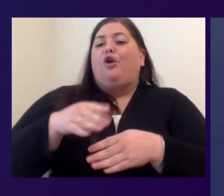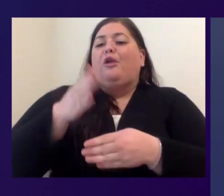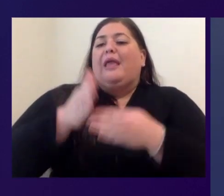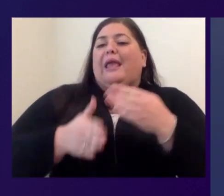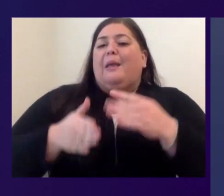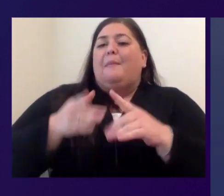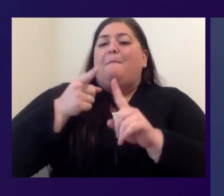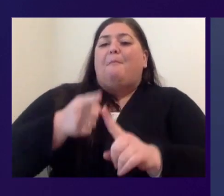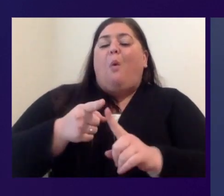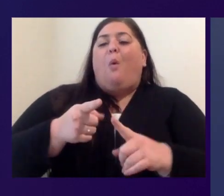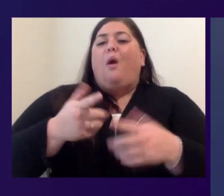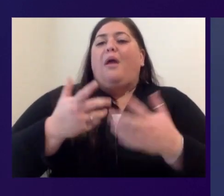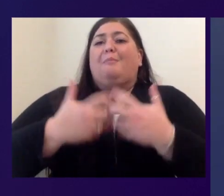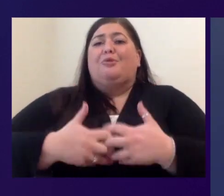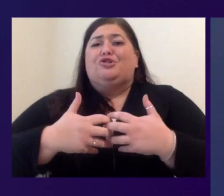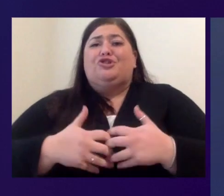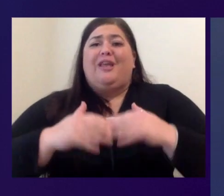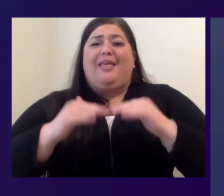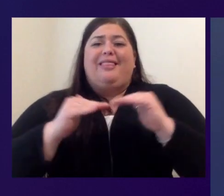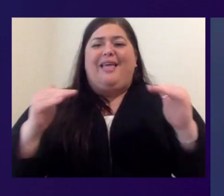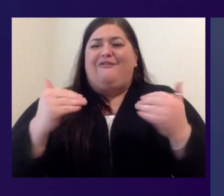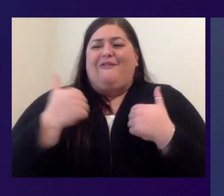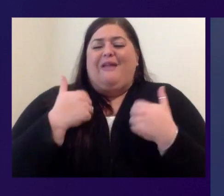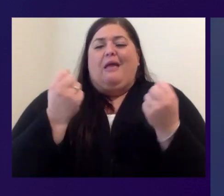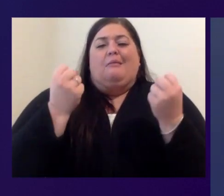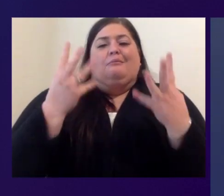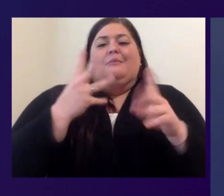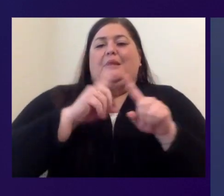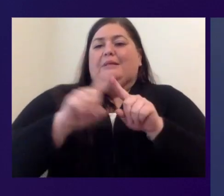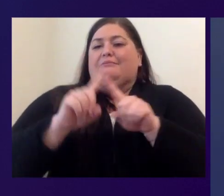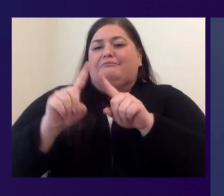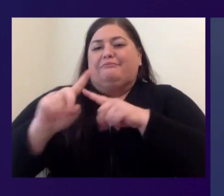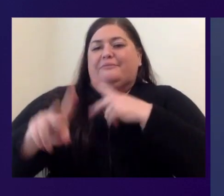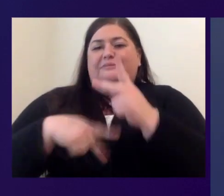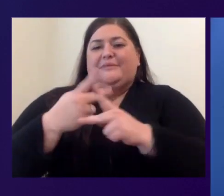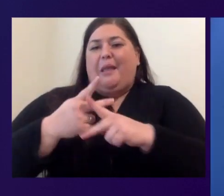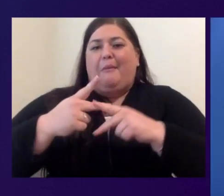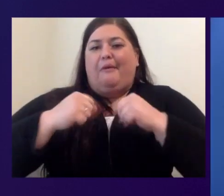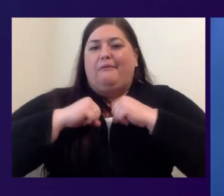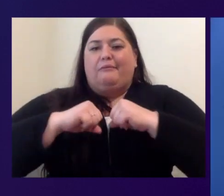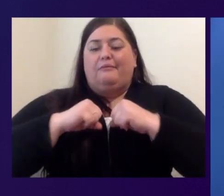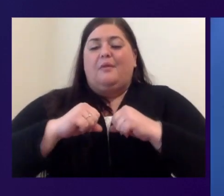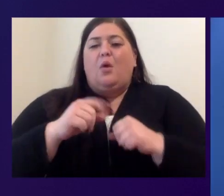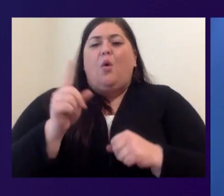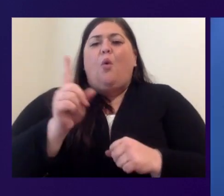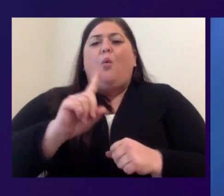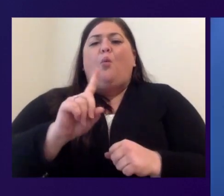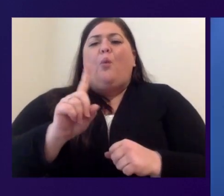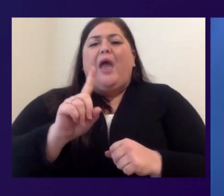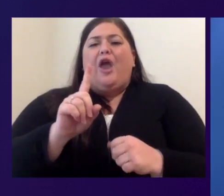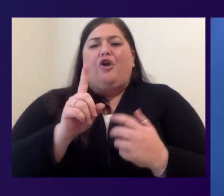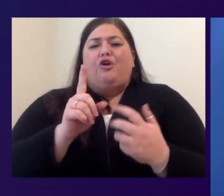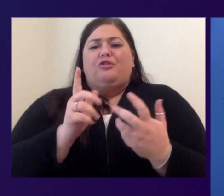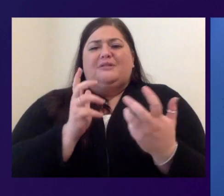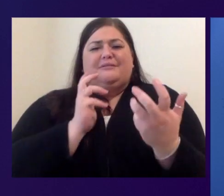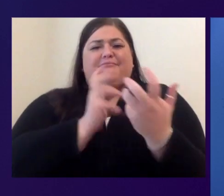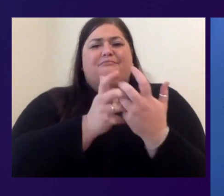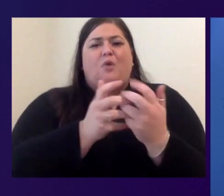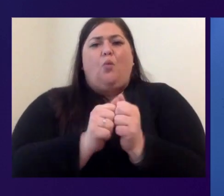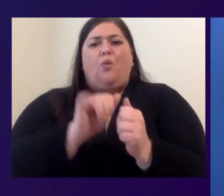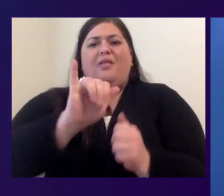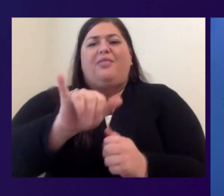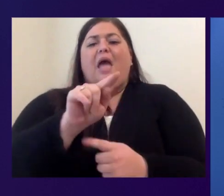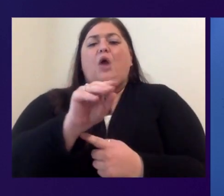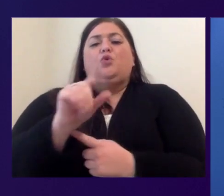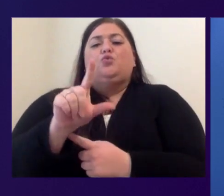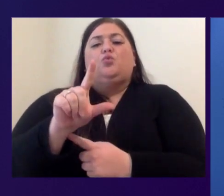all types of different security tools exist for all types of different workflows. Where does WorkSpaces Web fit into that security tool chain? Yeah, no, that's a great question. And